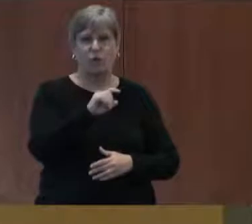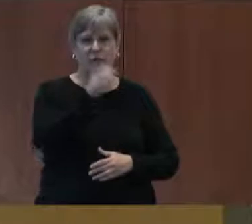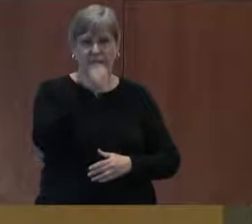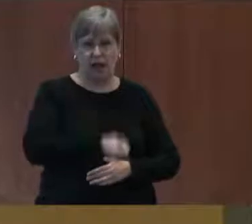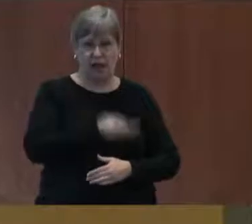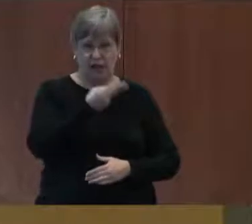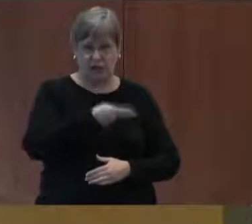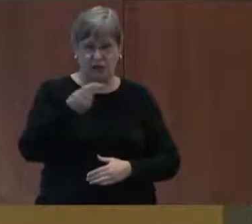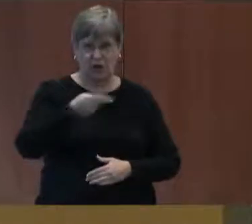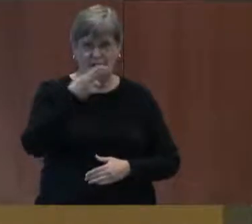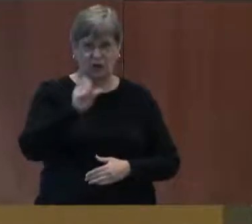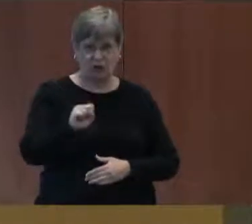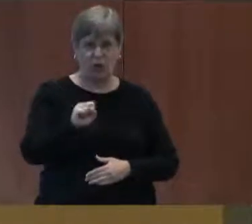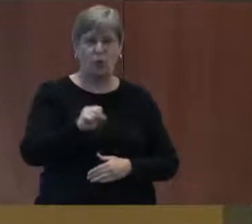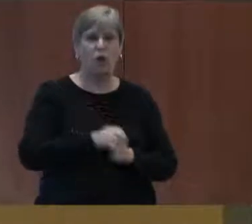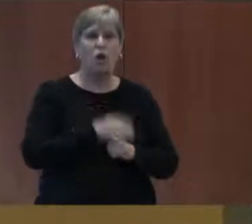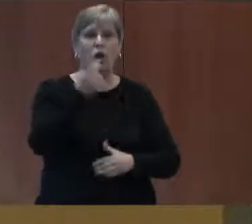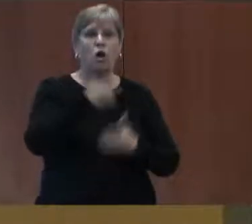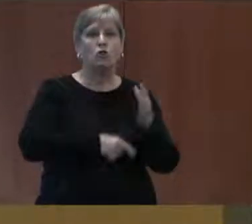General Contractor, Inc. at a cost of